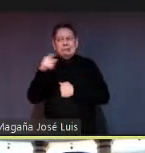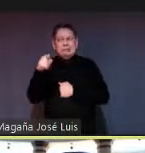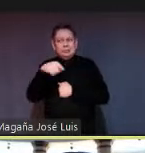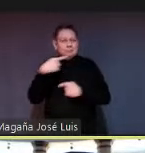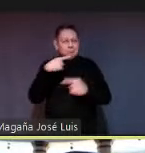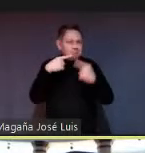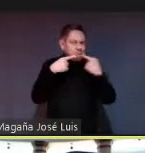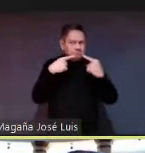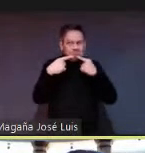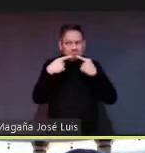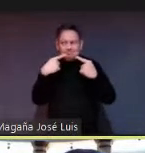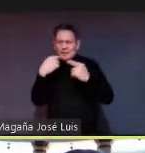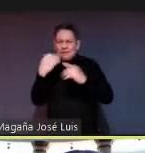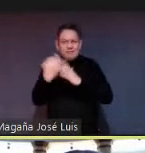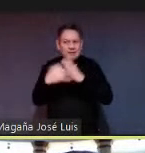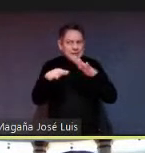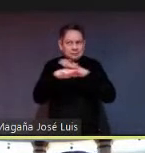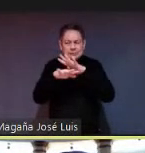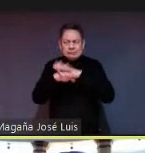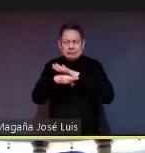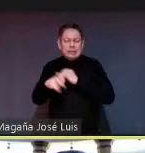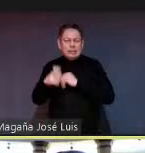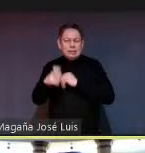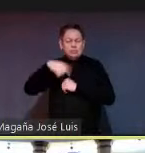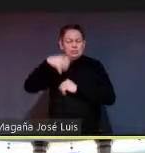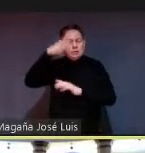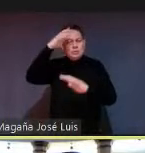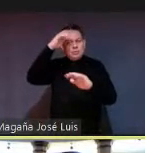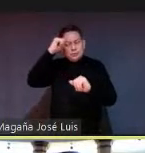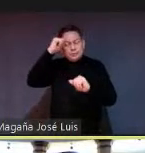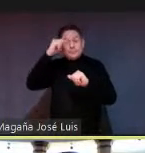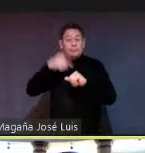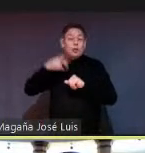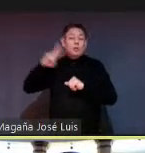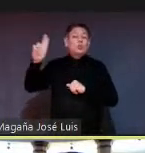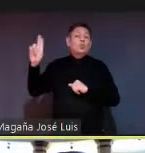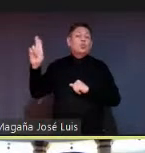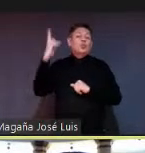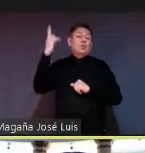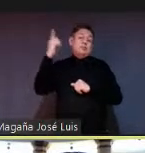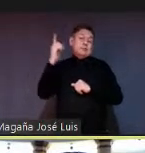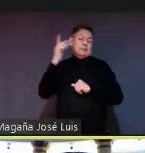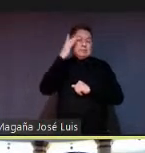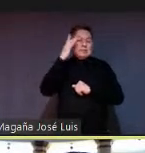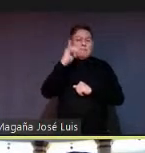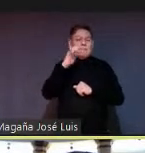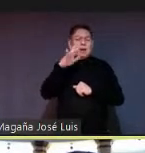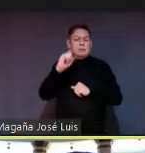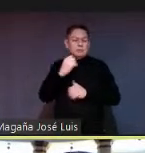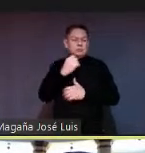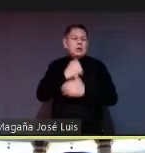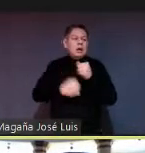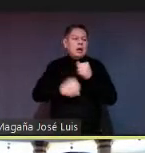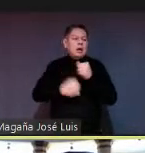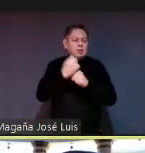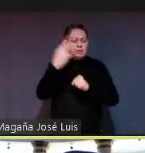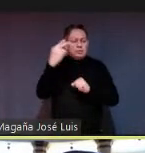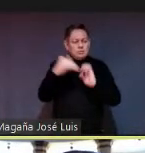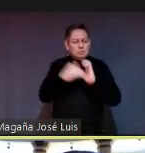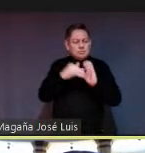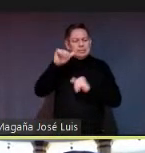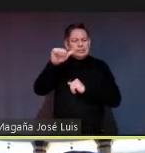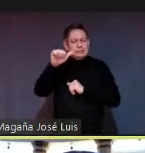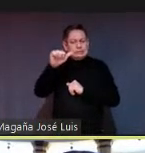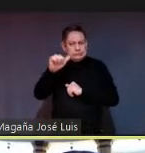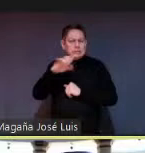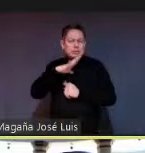education institutions, and the supervision of the educational model. So San Marcos University in